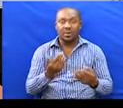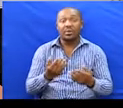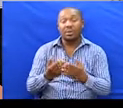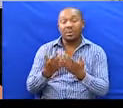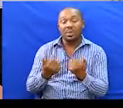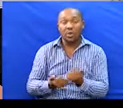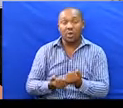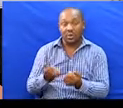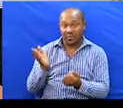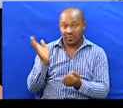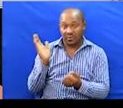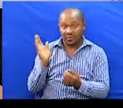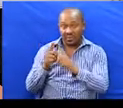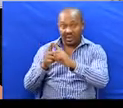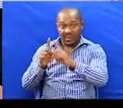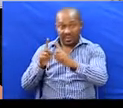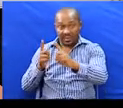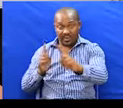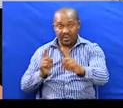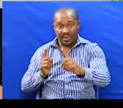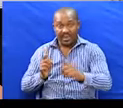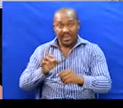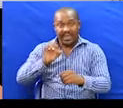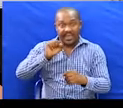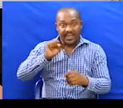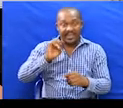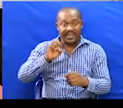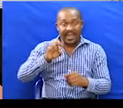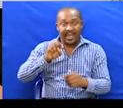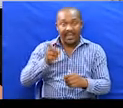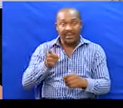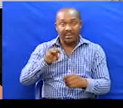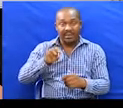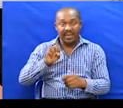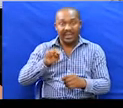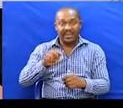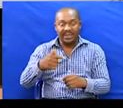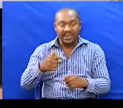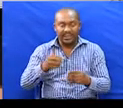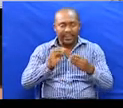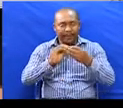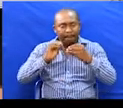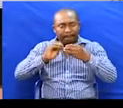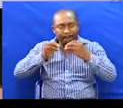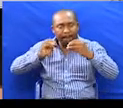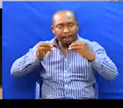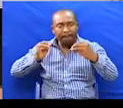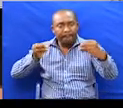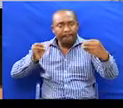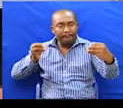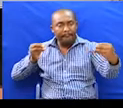presence of these segments or units. These are special biological units or segments. They